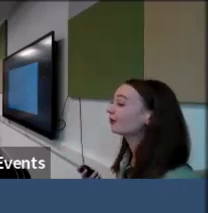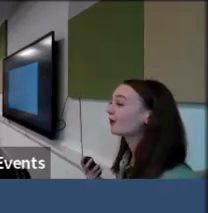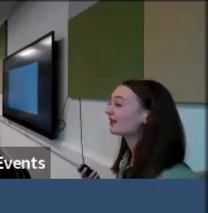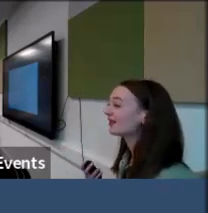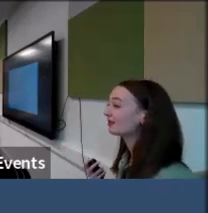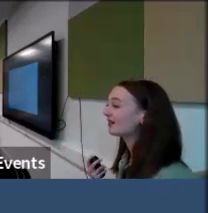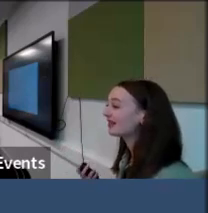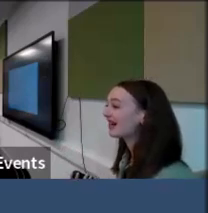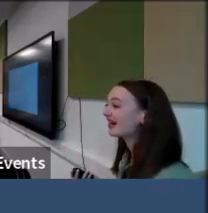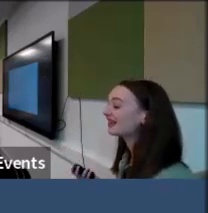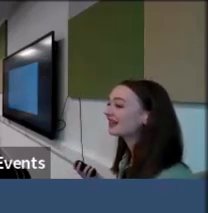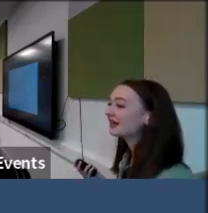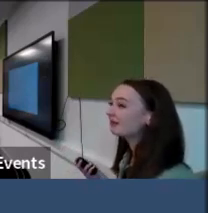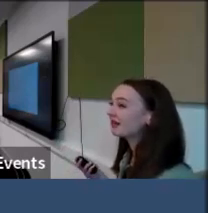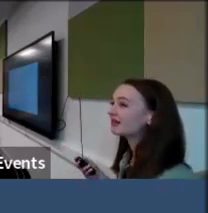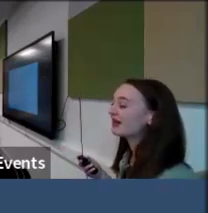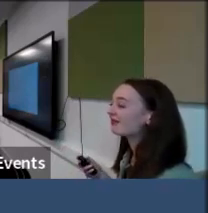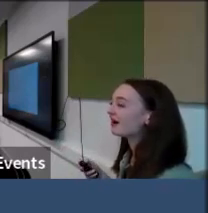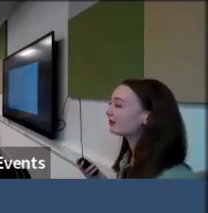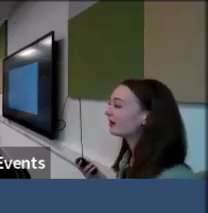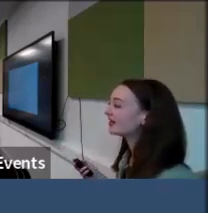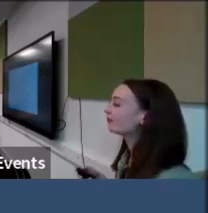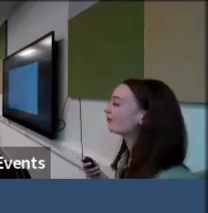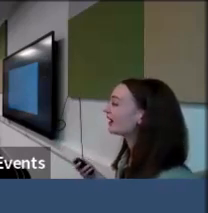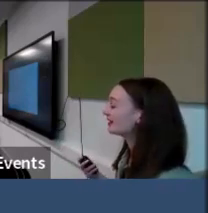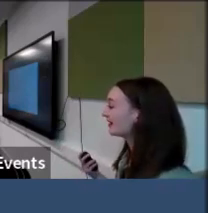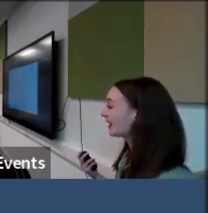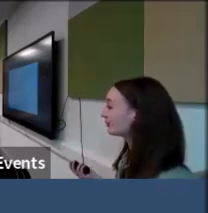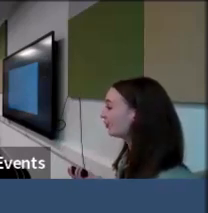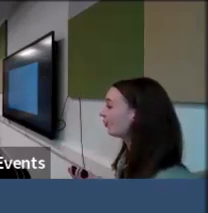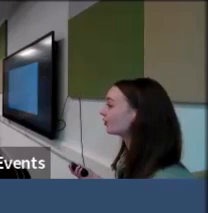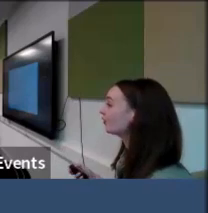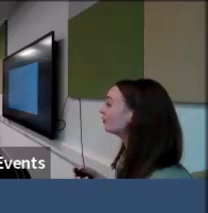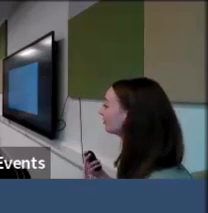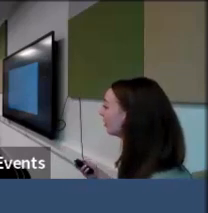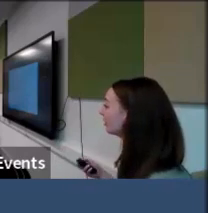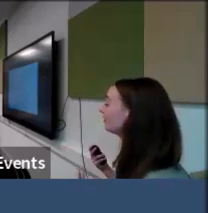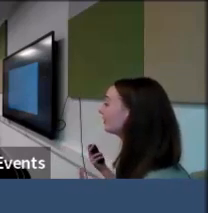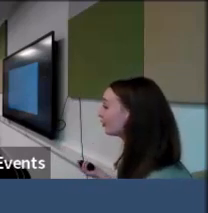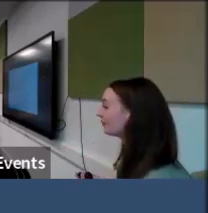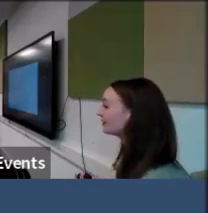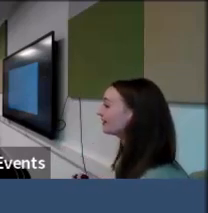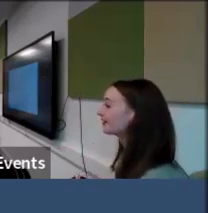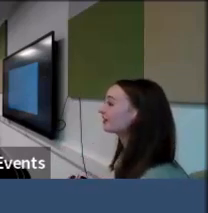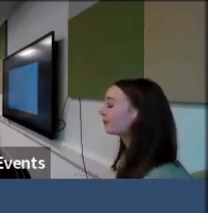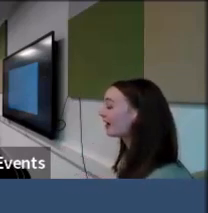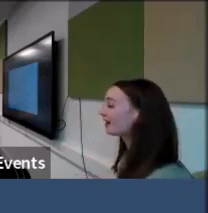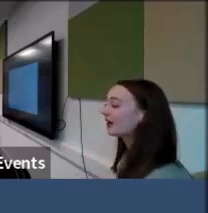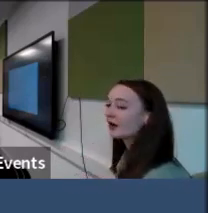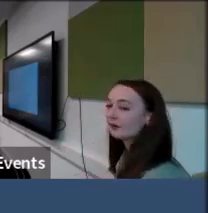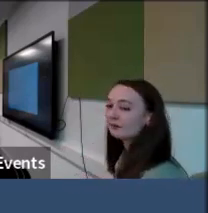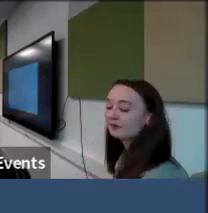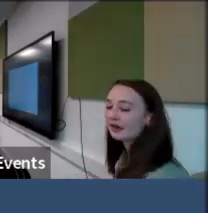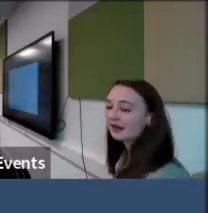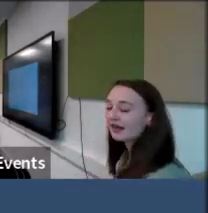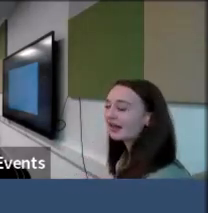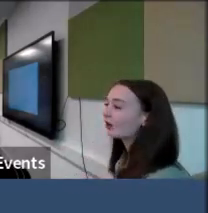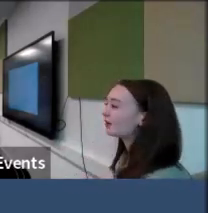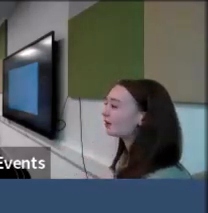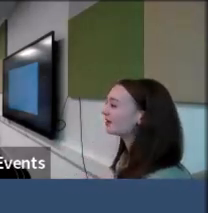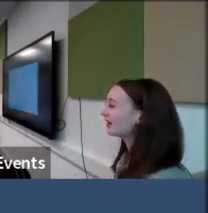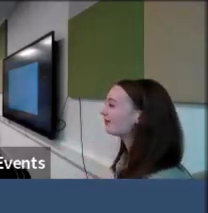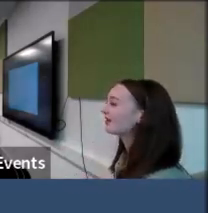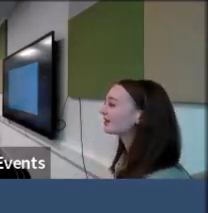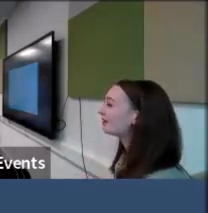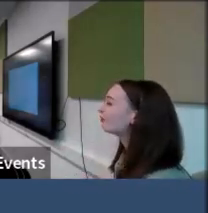new thing called Your Accessibility Guide means that they're finding ways of providing that support to smaller and local businesses as well, and